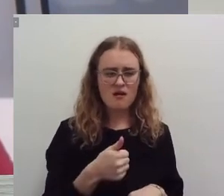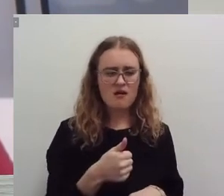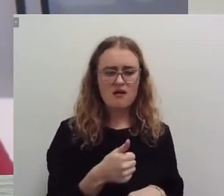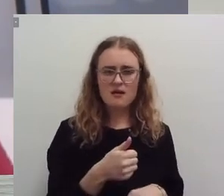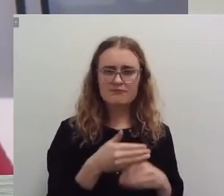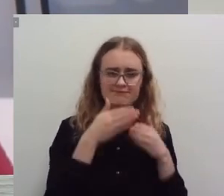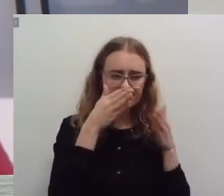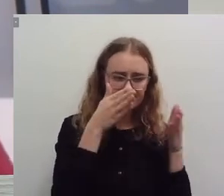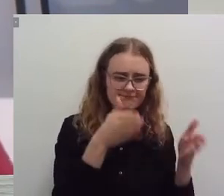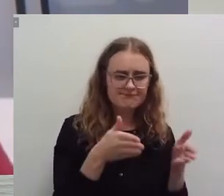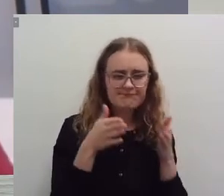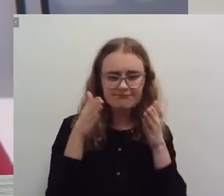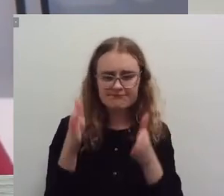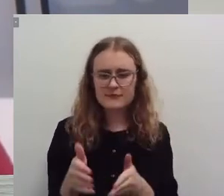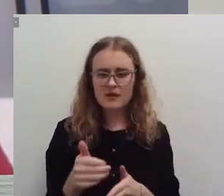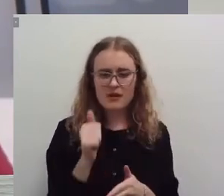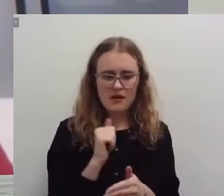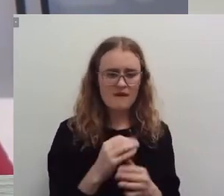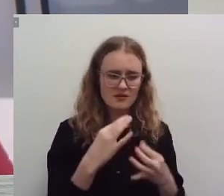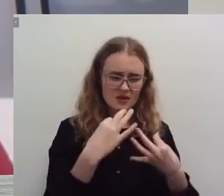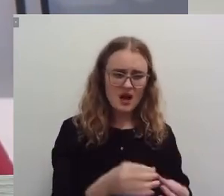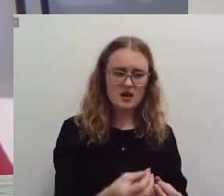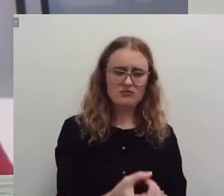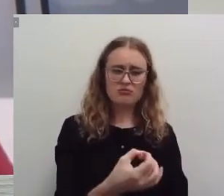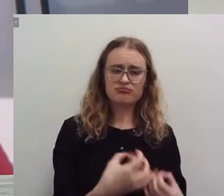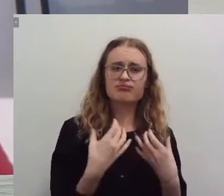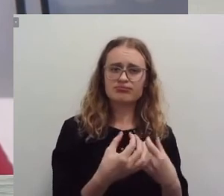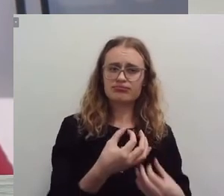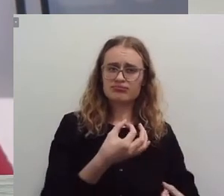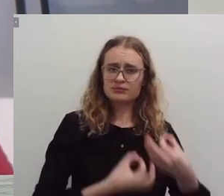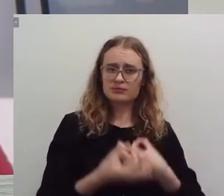out there and meet just as much people as possible.